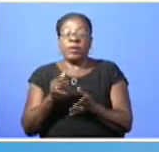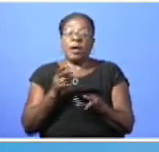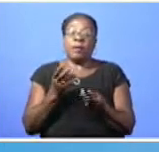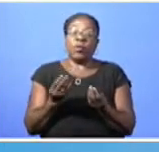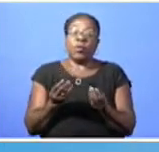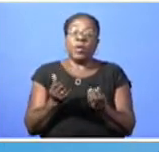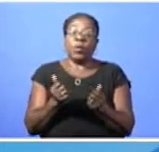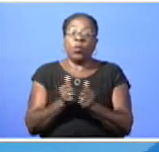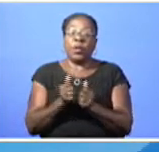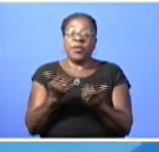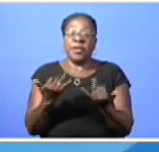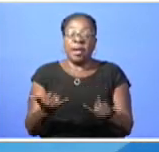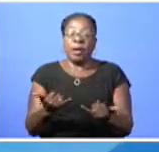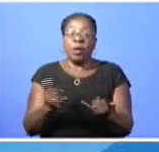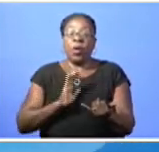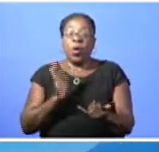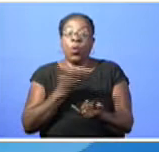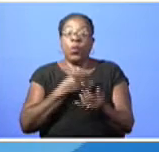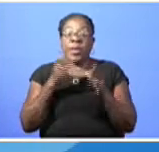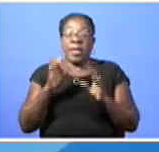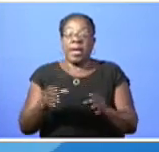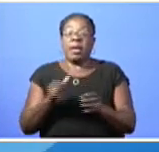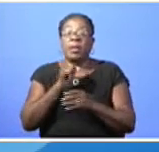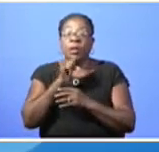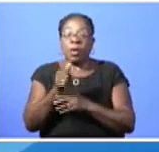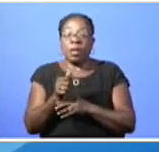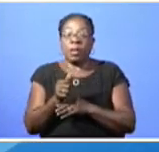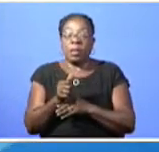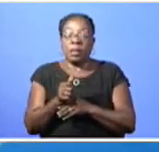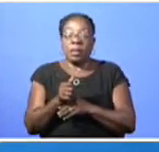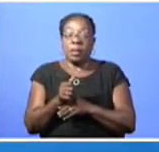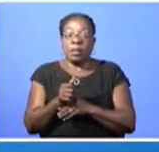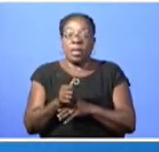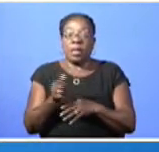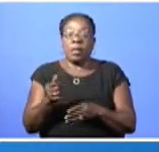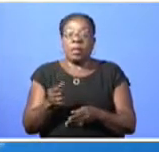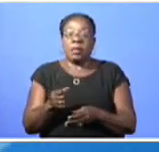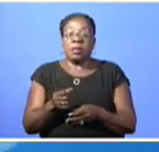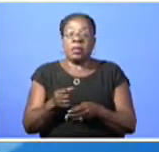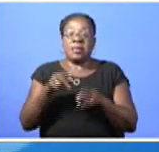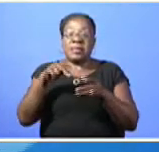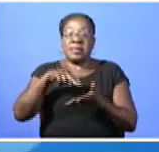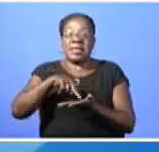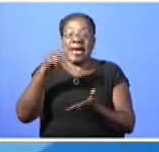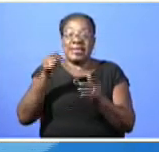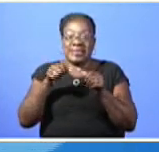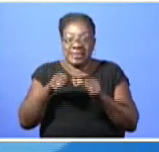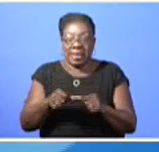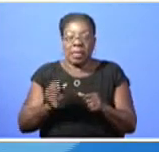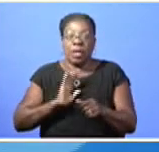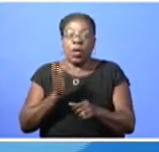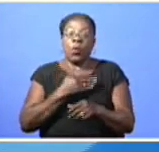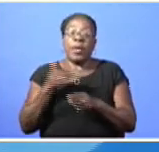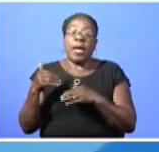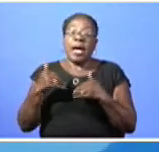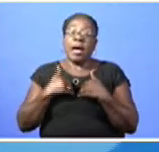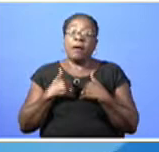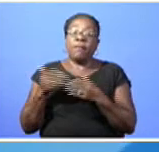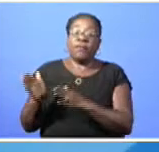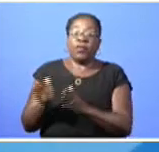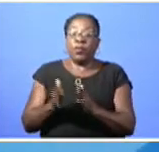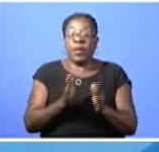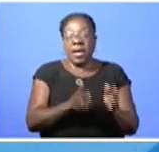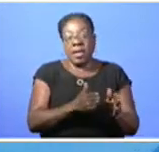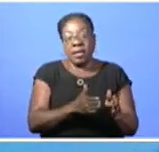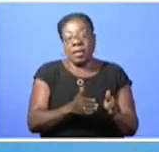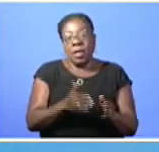now, but we cannot, we can't stand still. We have to plan. We know COVID-19 is something that's